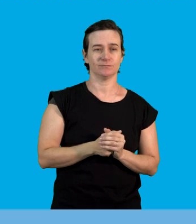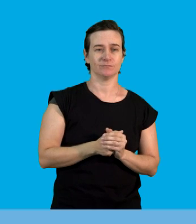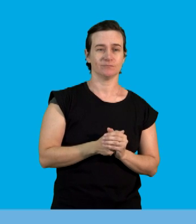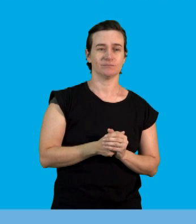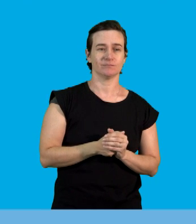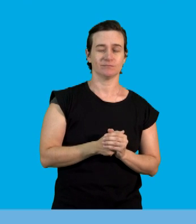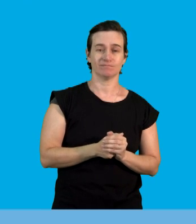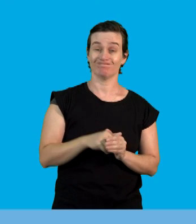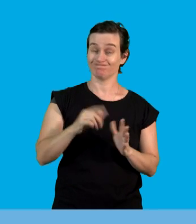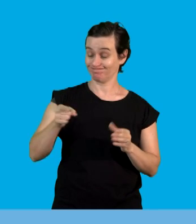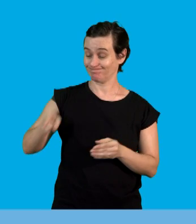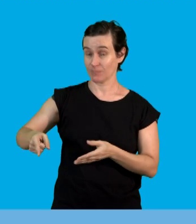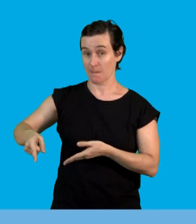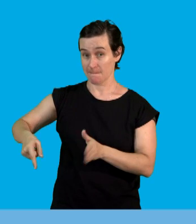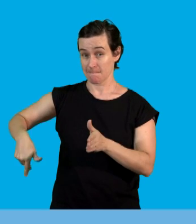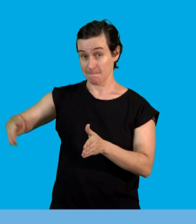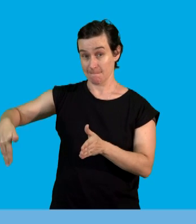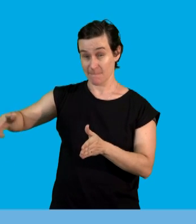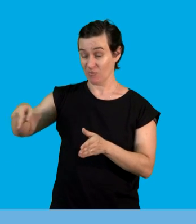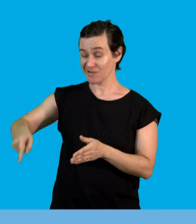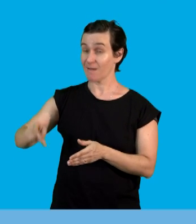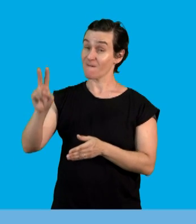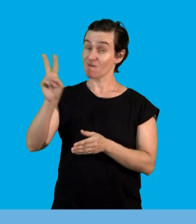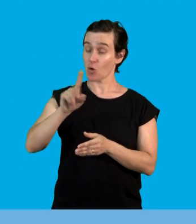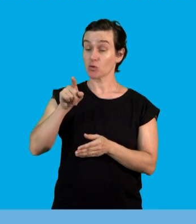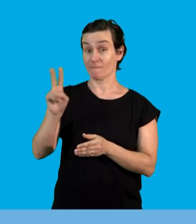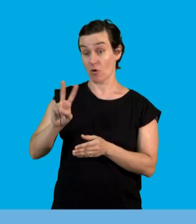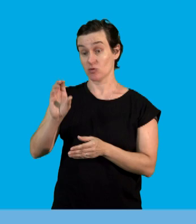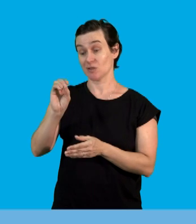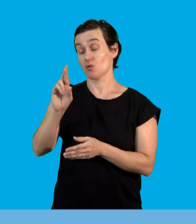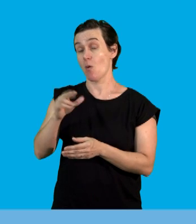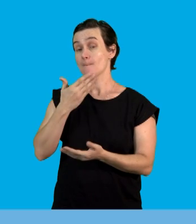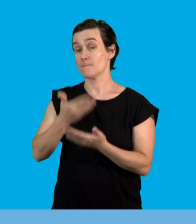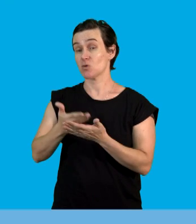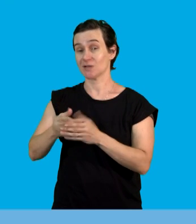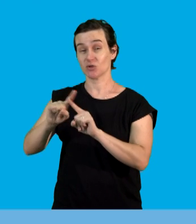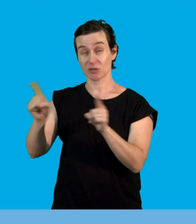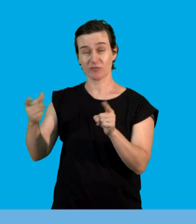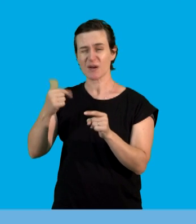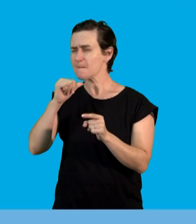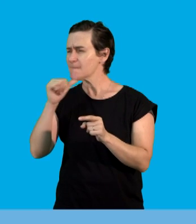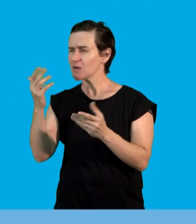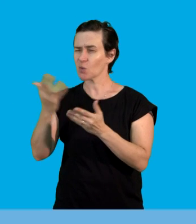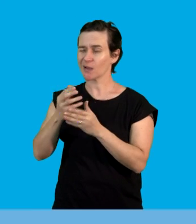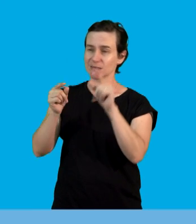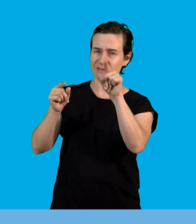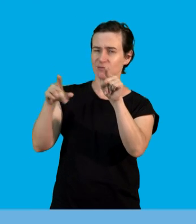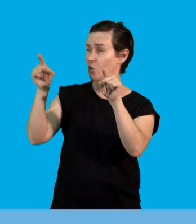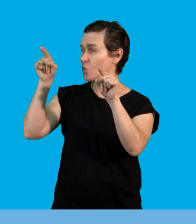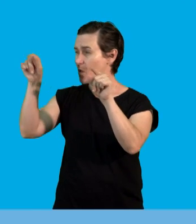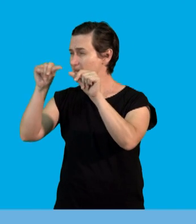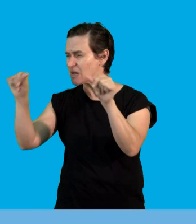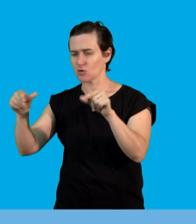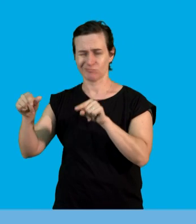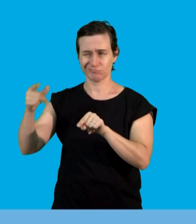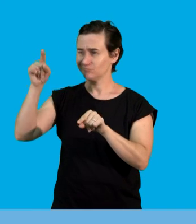it from. Whereas in parallel, the voltage, the potential difference, it remains the same at whichever 2 points that you're measuring it